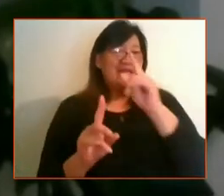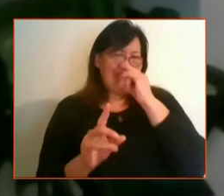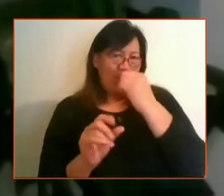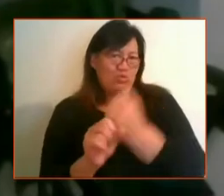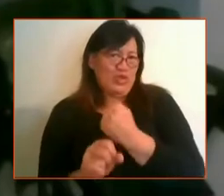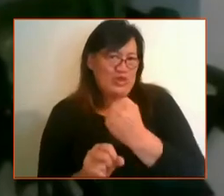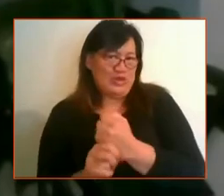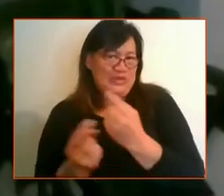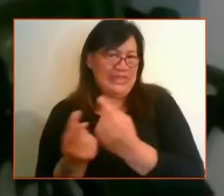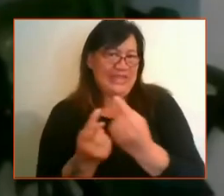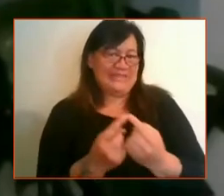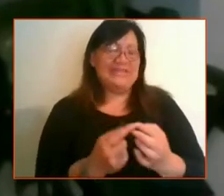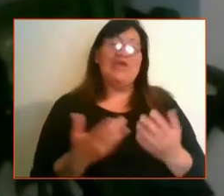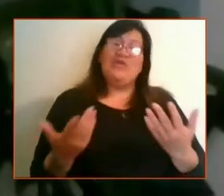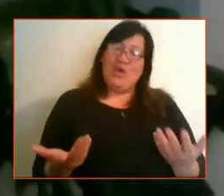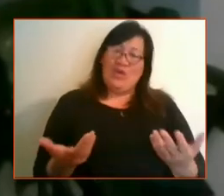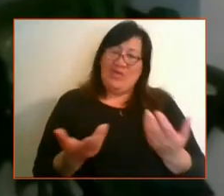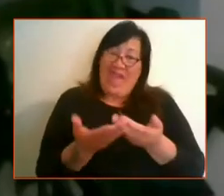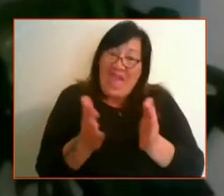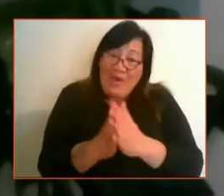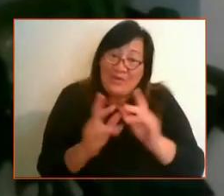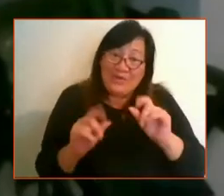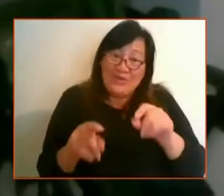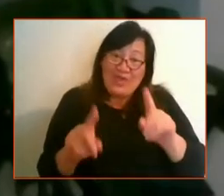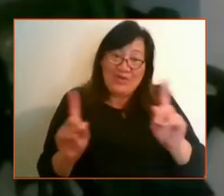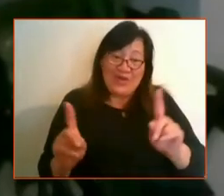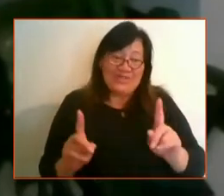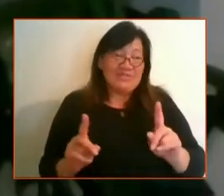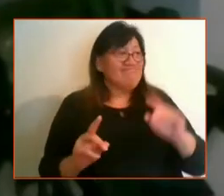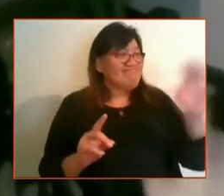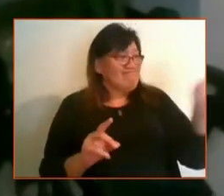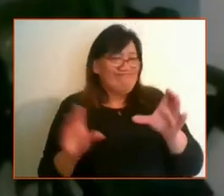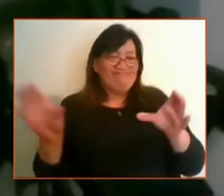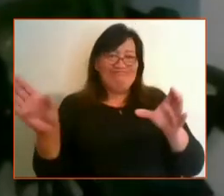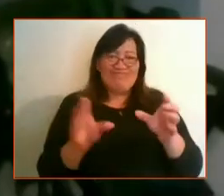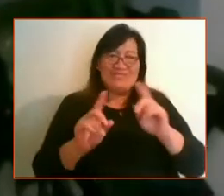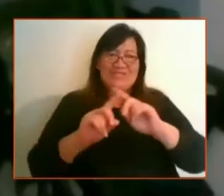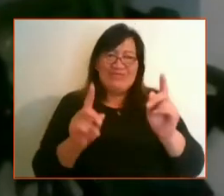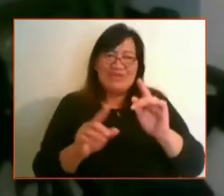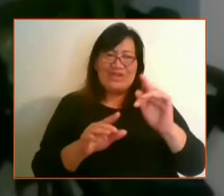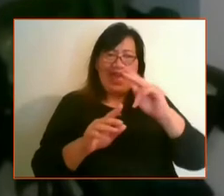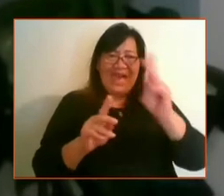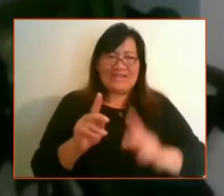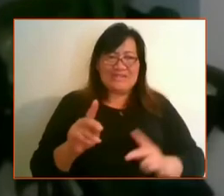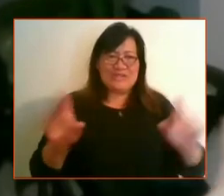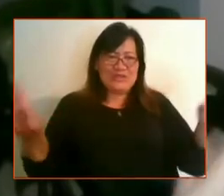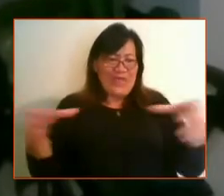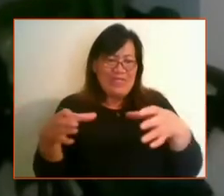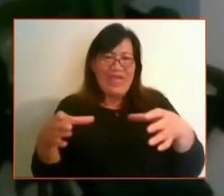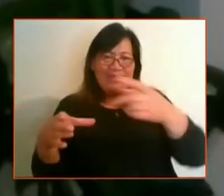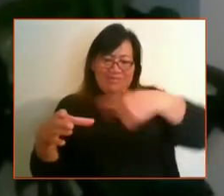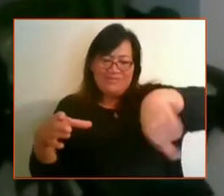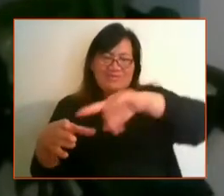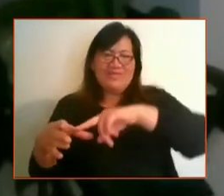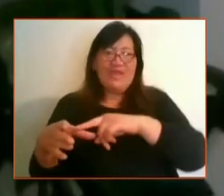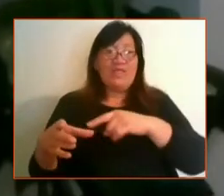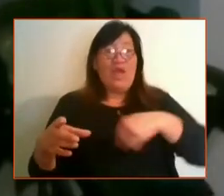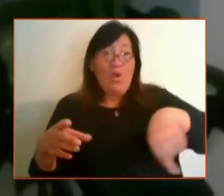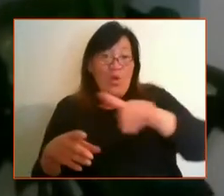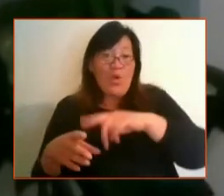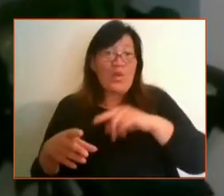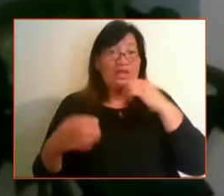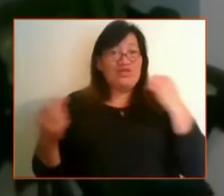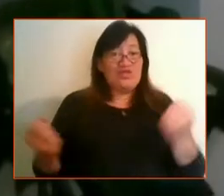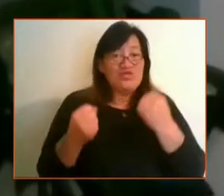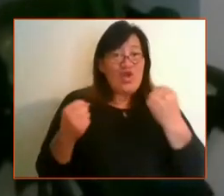And the main way that I did that was by bringing artists of different kind of disciplines together so that everybody was stronger as